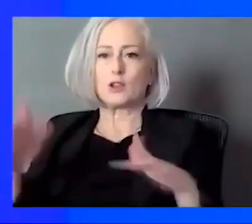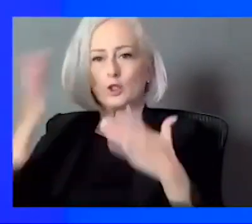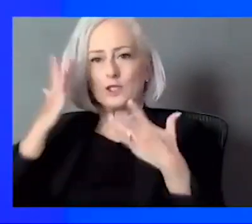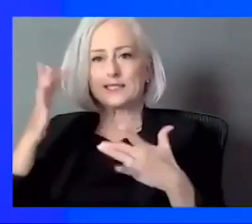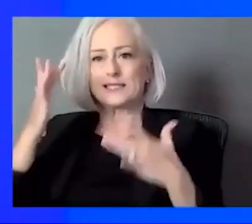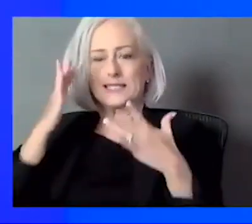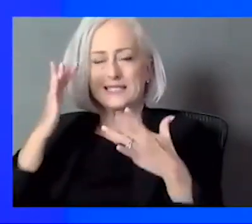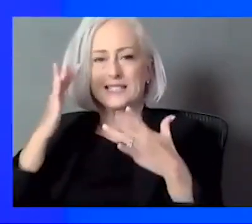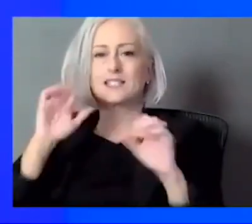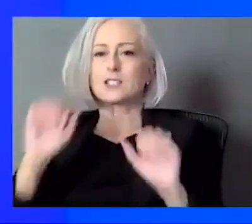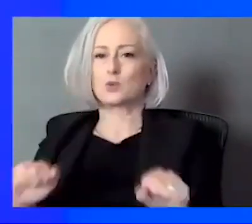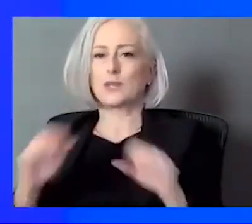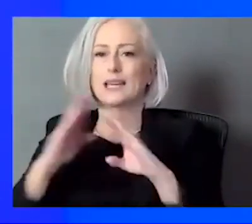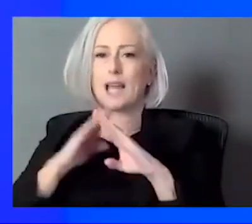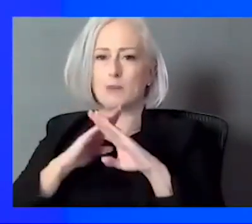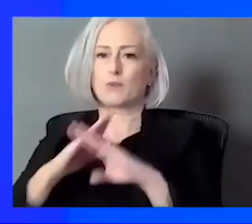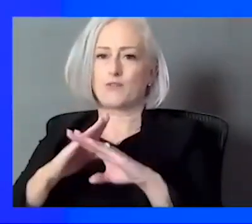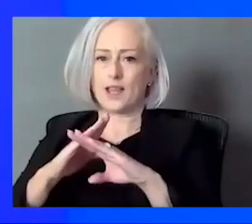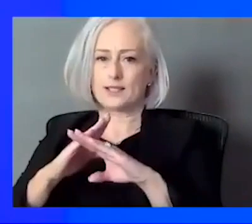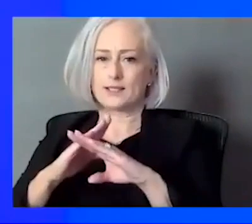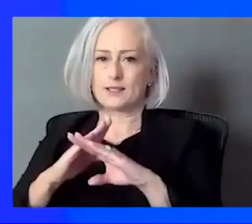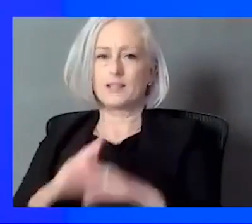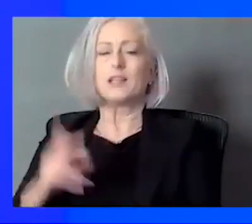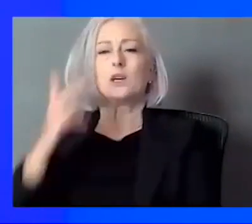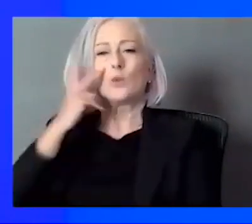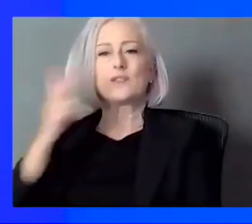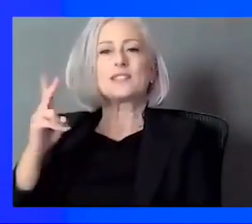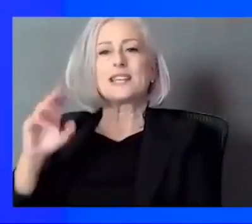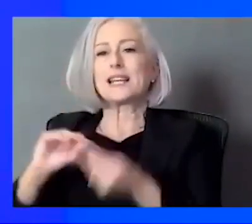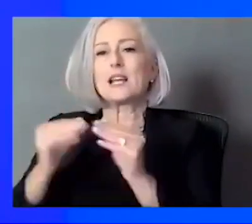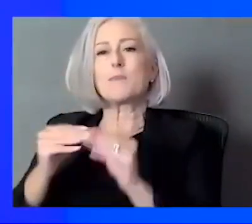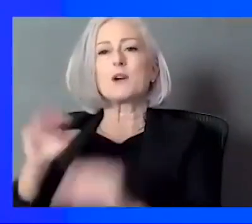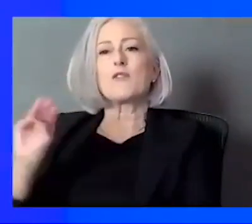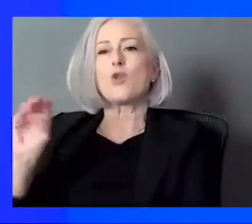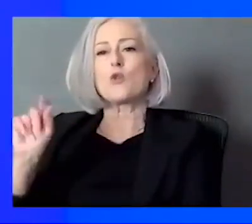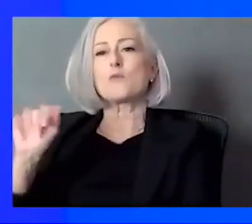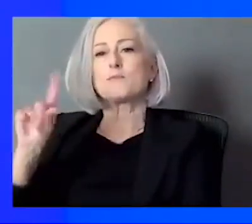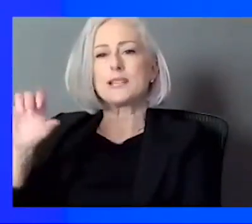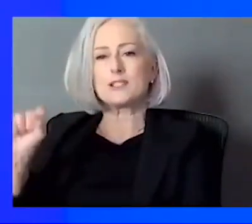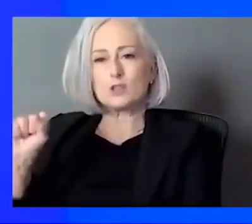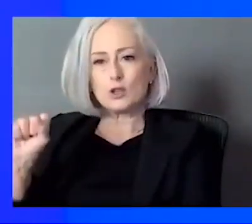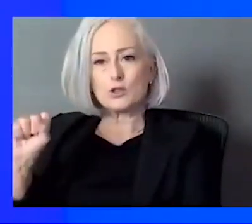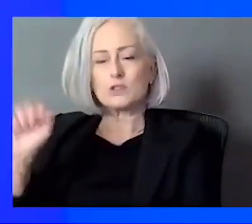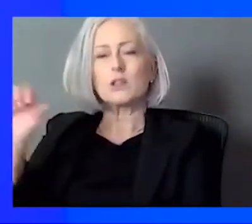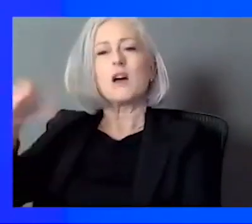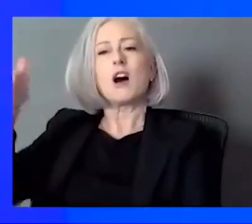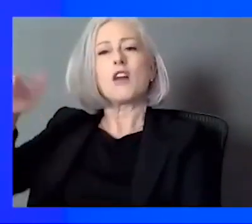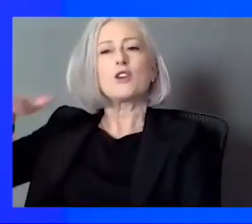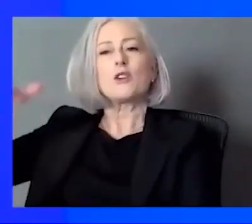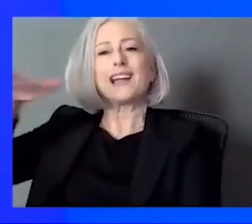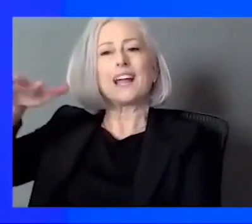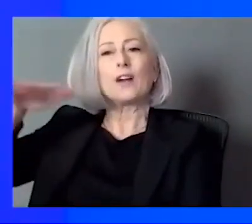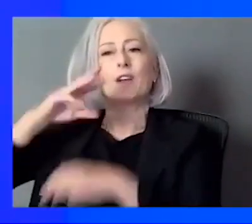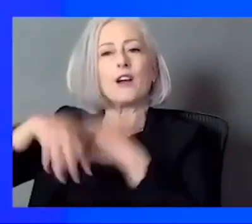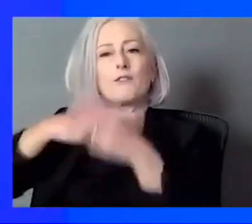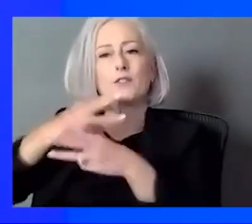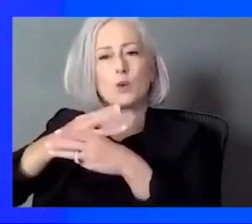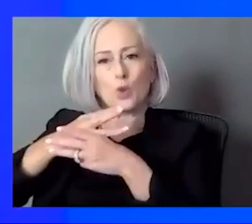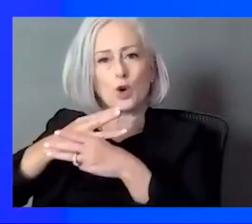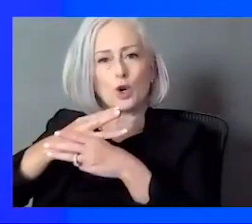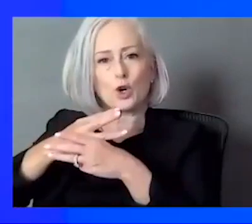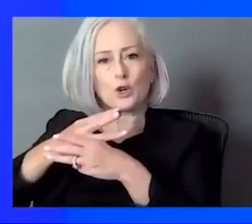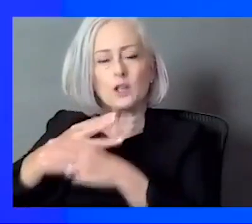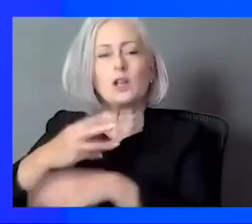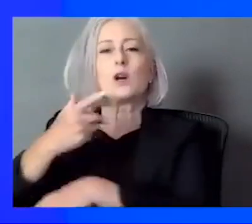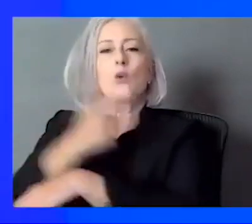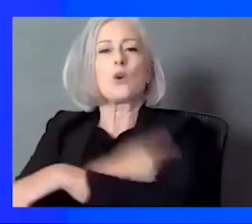there's been some uprise of measles. We know that other parts of the world where vaccinations campaigns have been reduced because of the